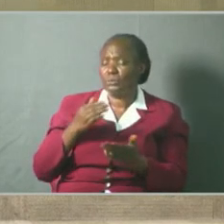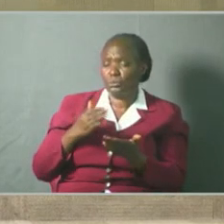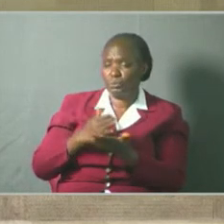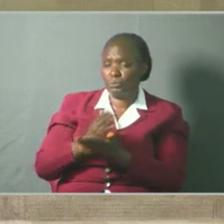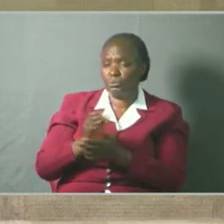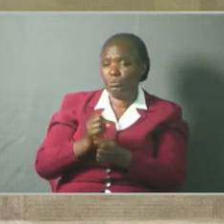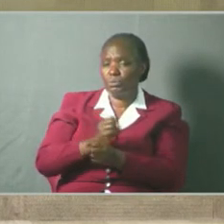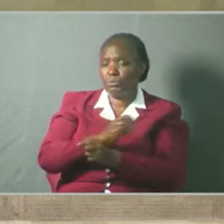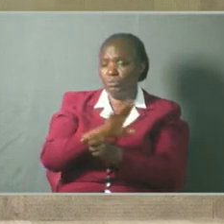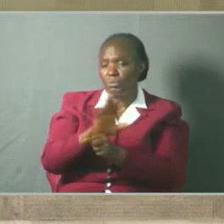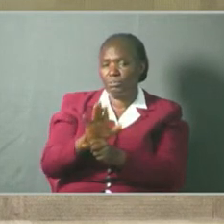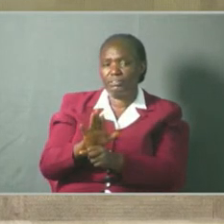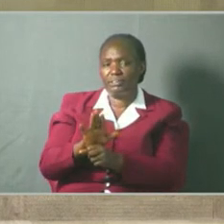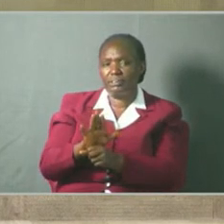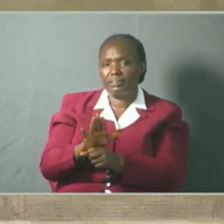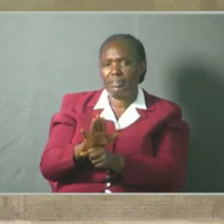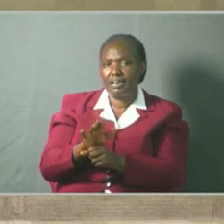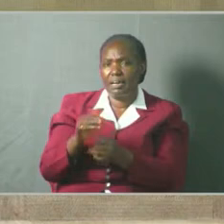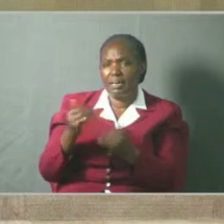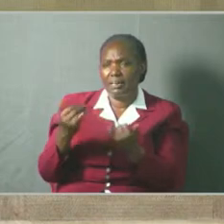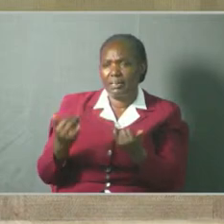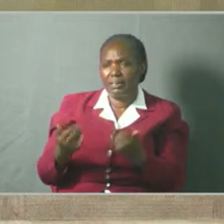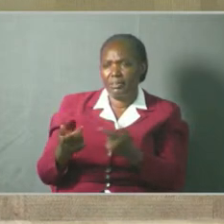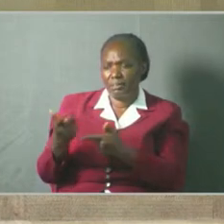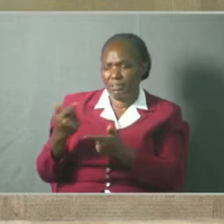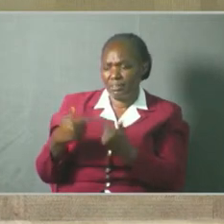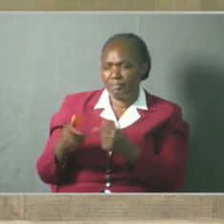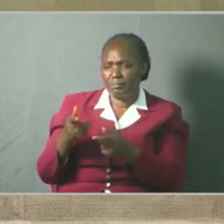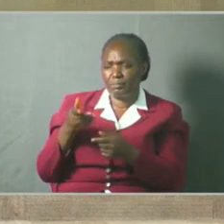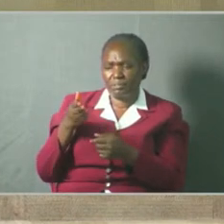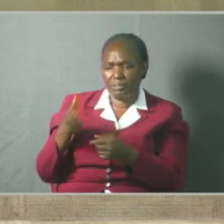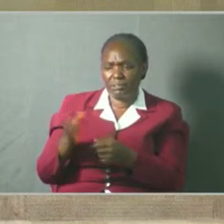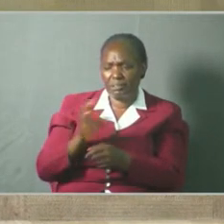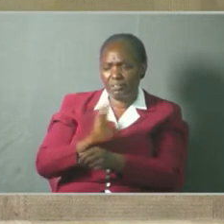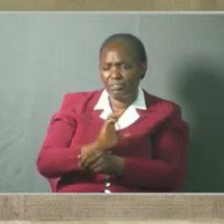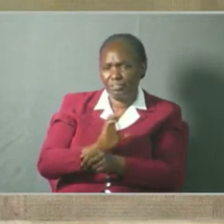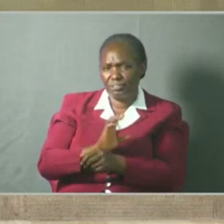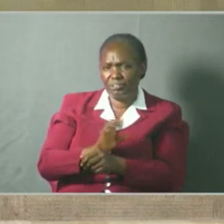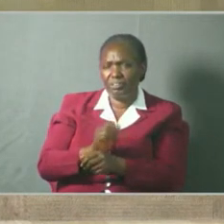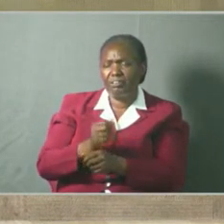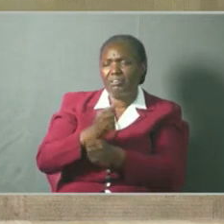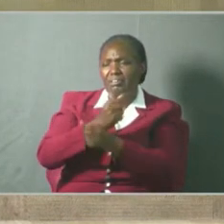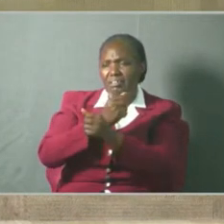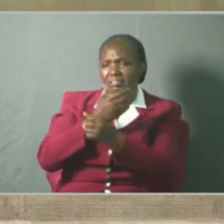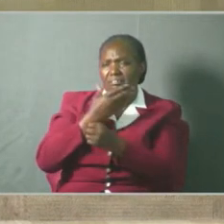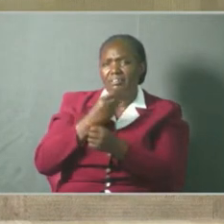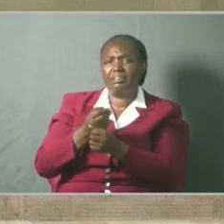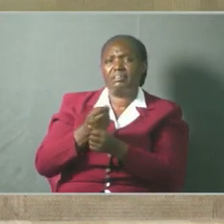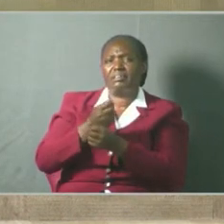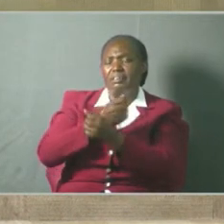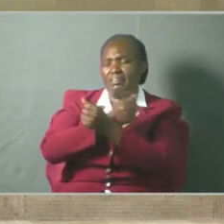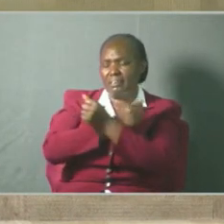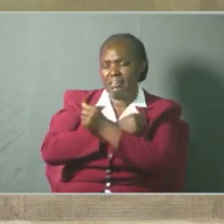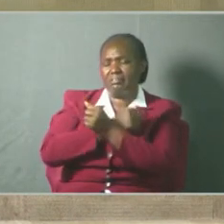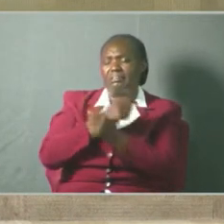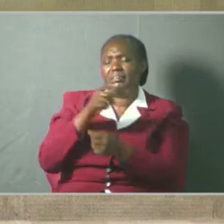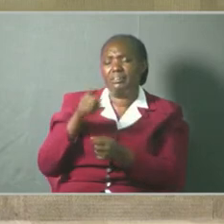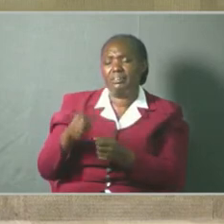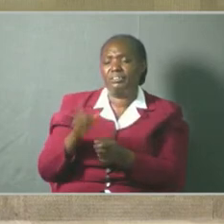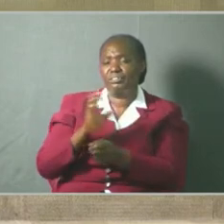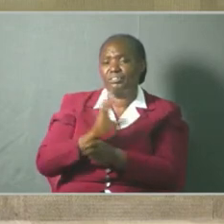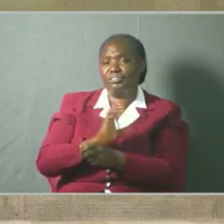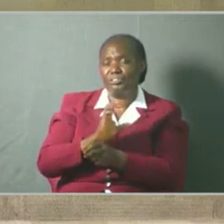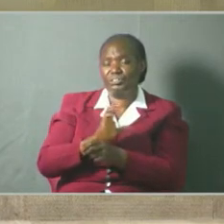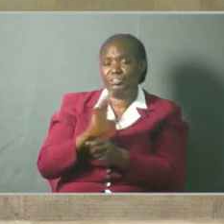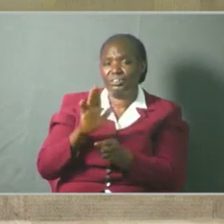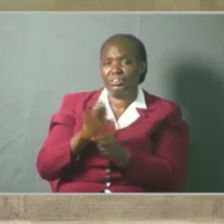And then they told me when she came to this church, my father was left this church. Was left this church.